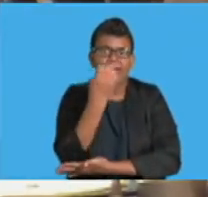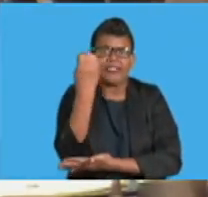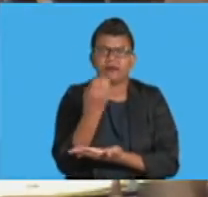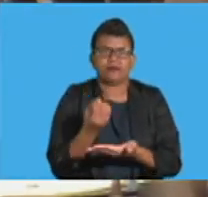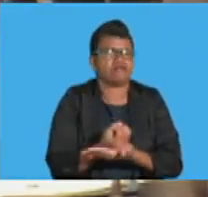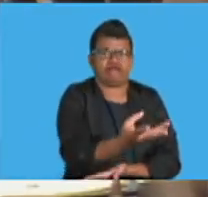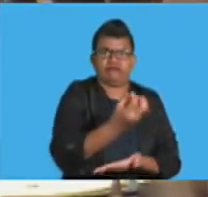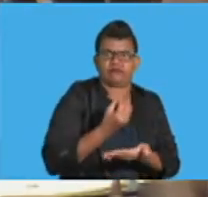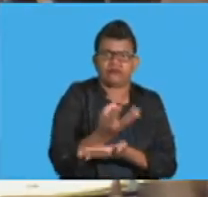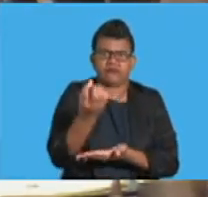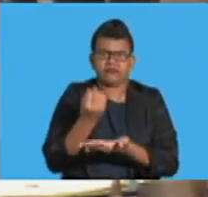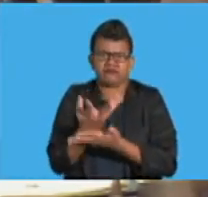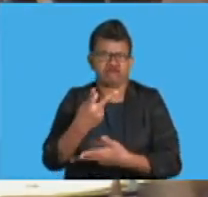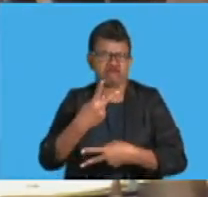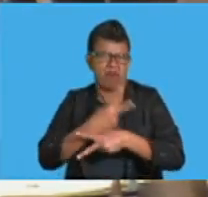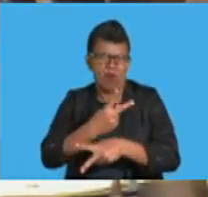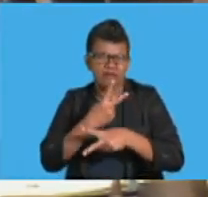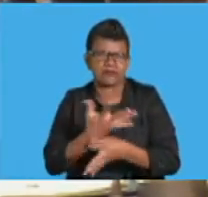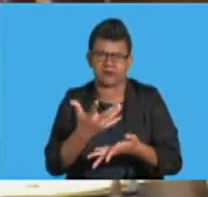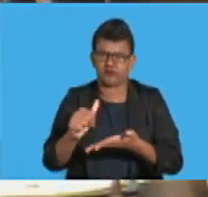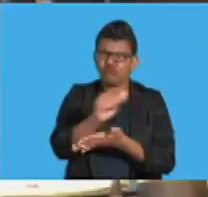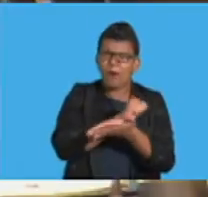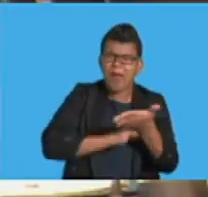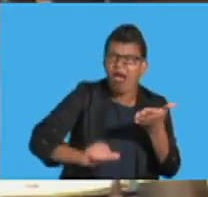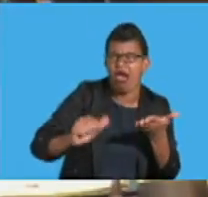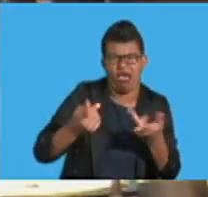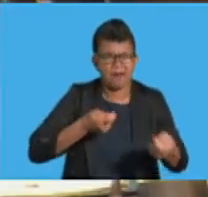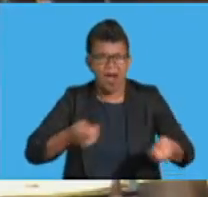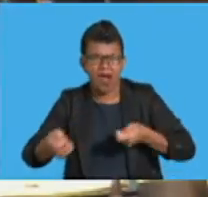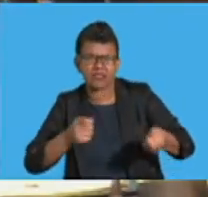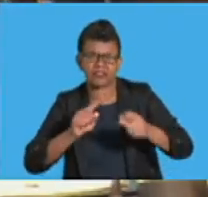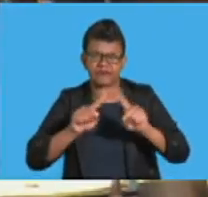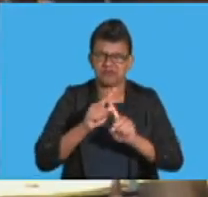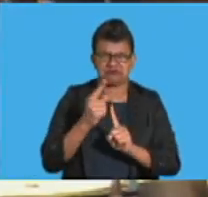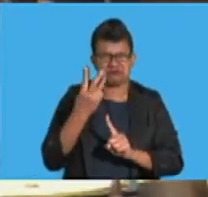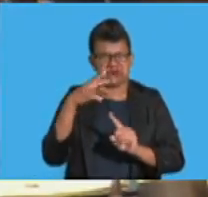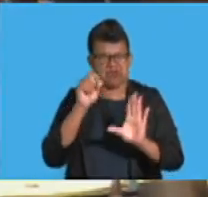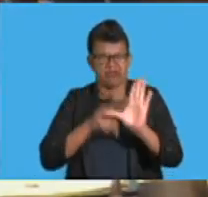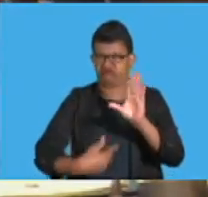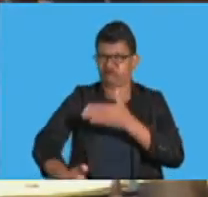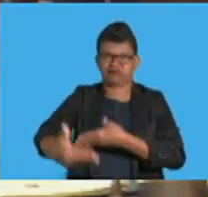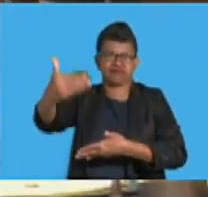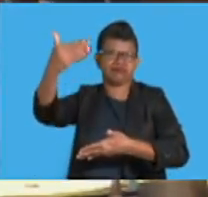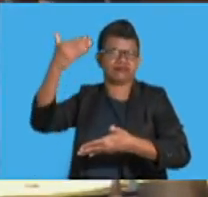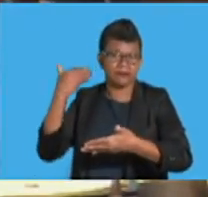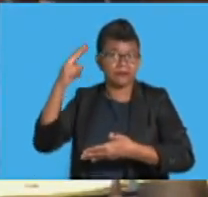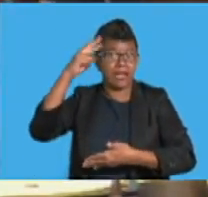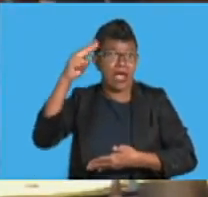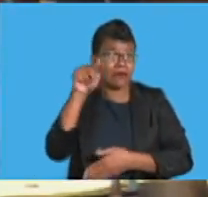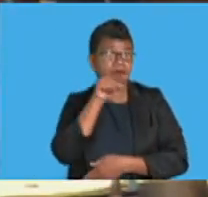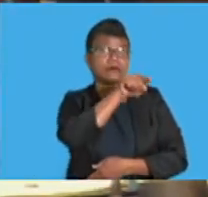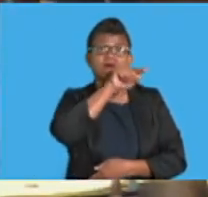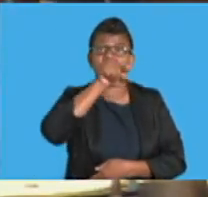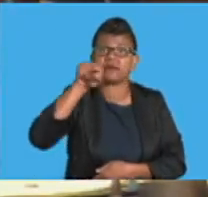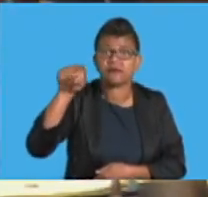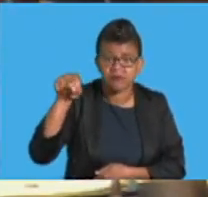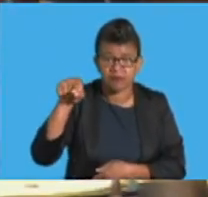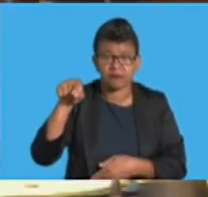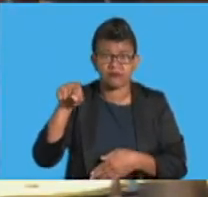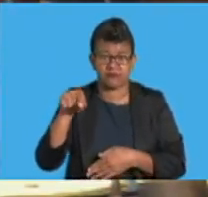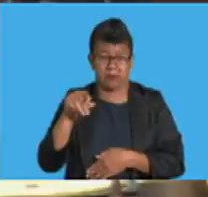quantity-backed consumer market. 3 decades or more ago, Madam Speaker, nations with large population bases were considered poor and